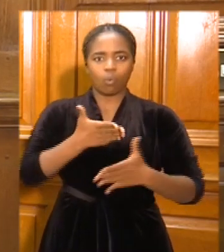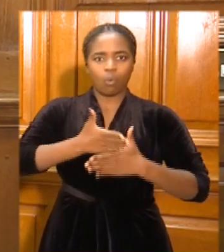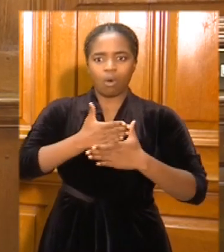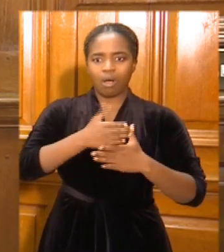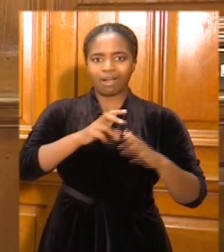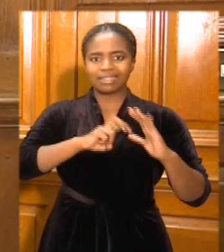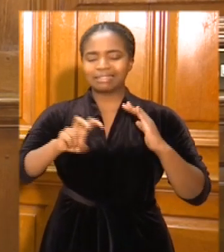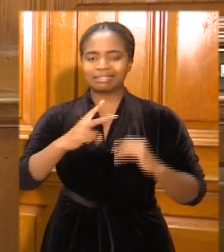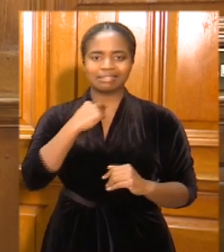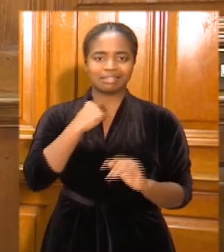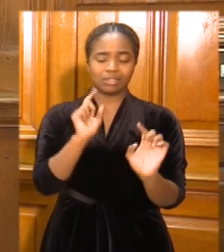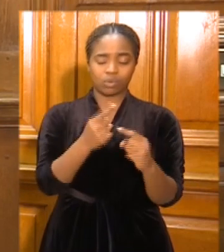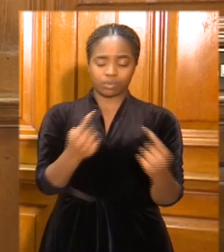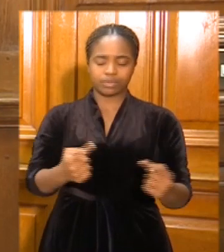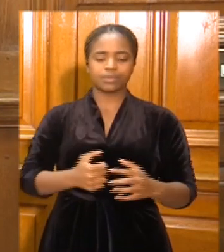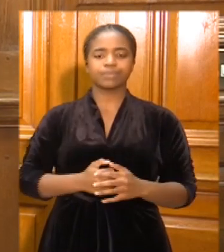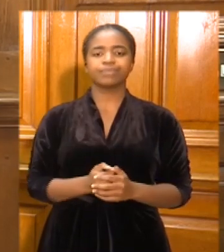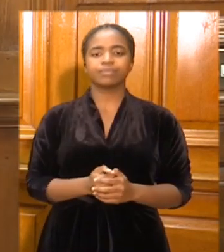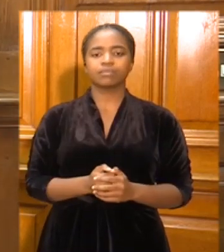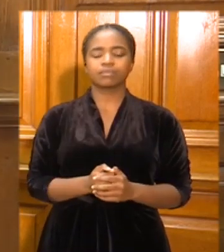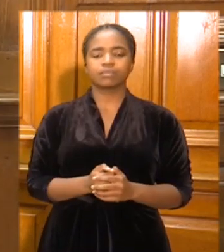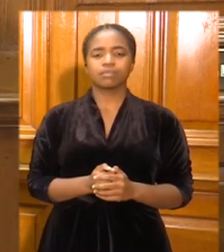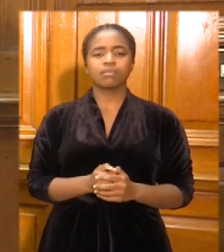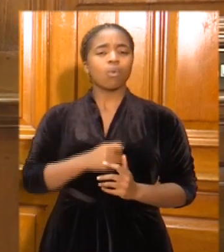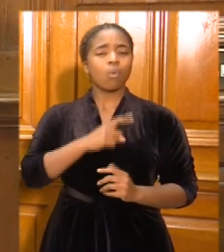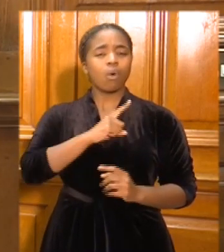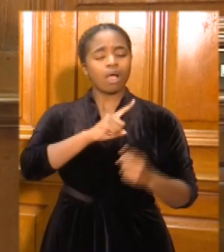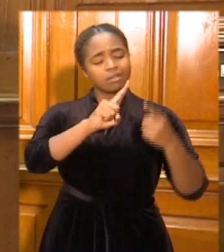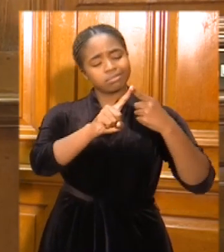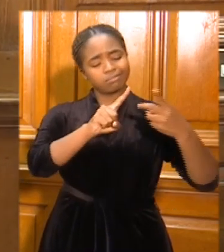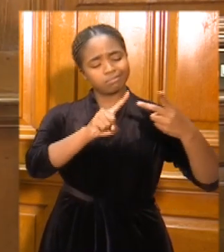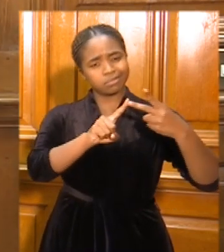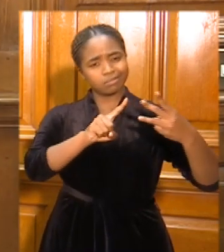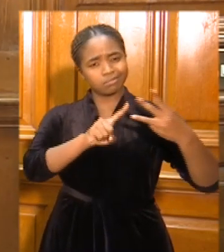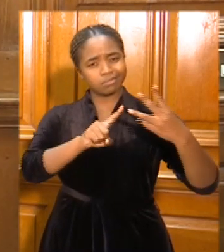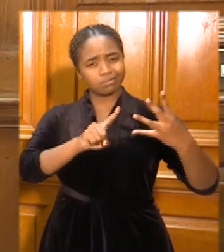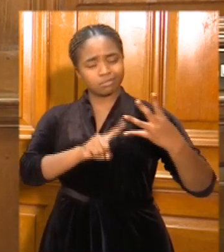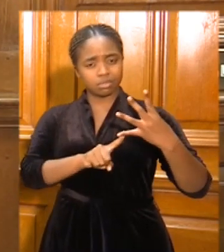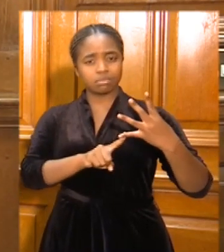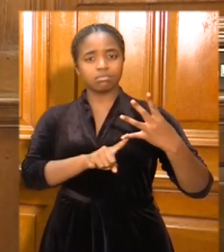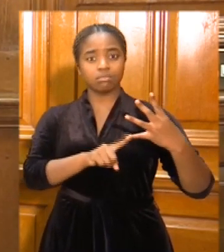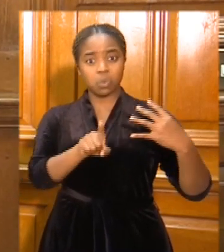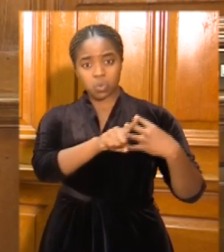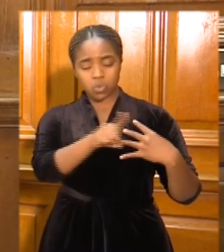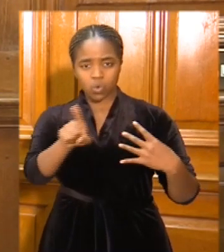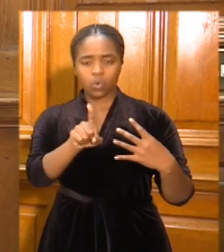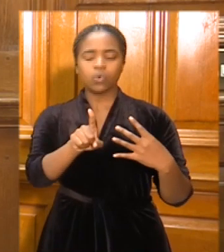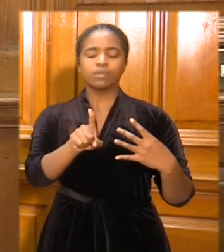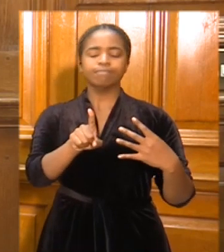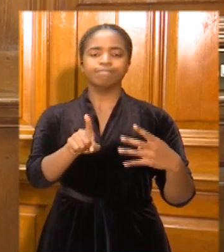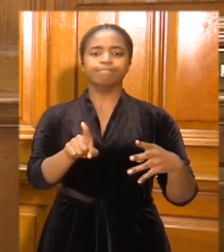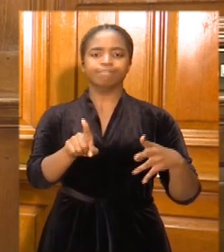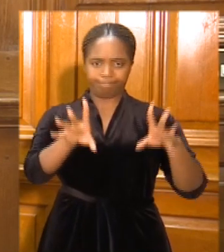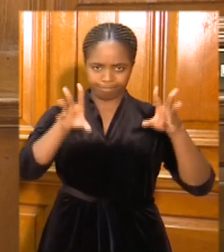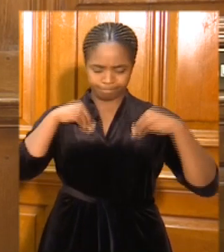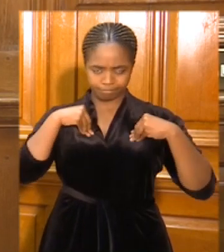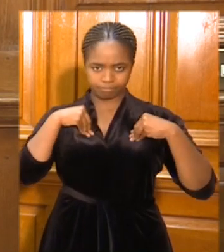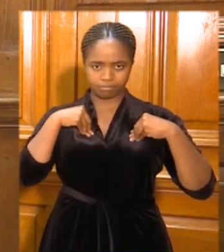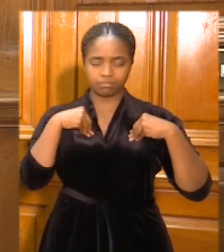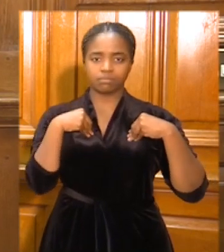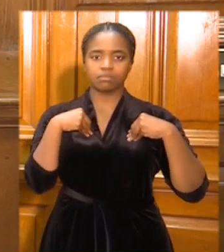these measures we imposed and the sacrifices that you made, we have managed to